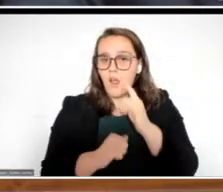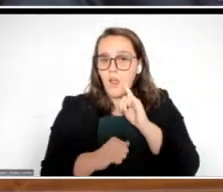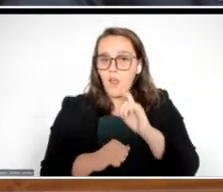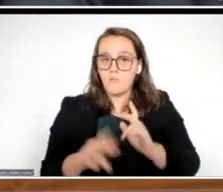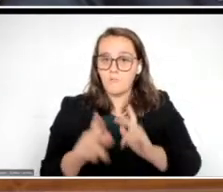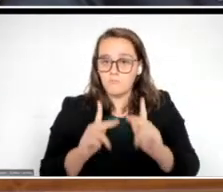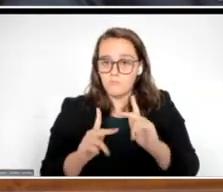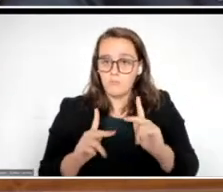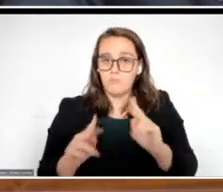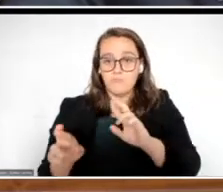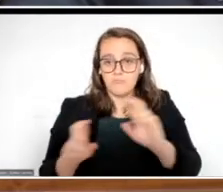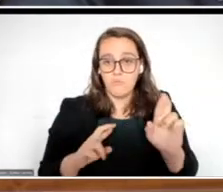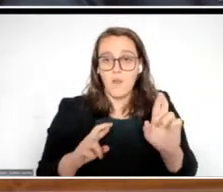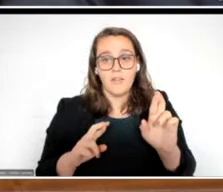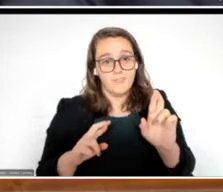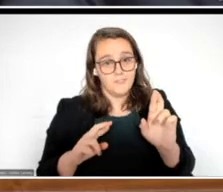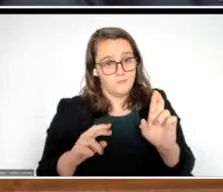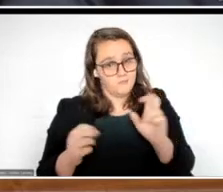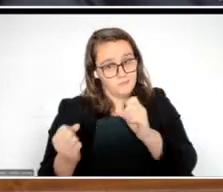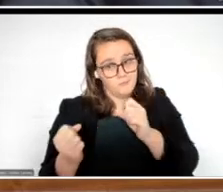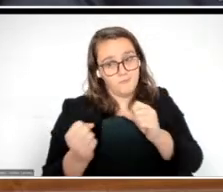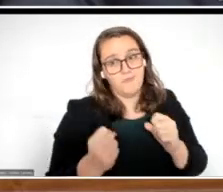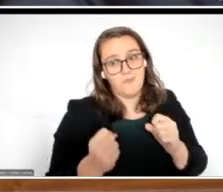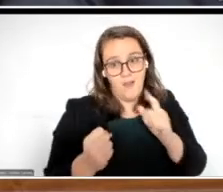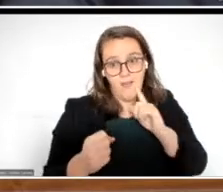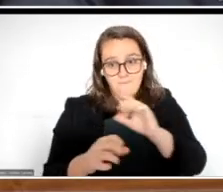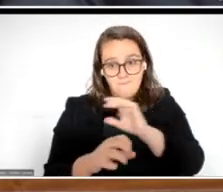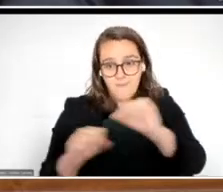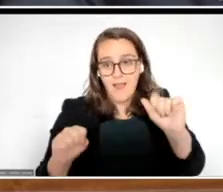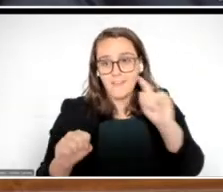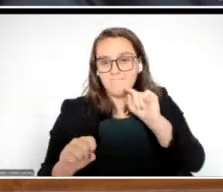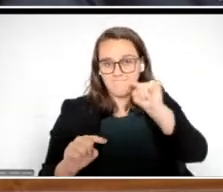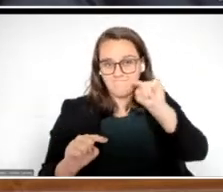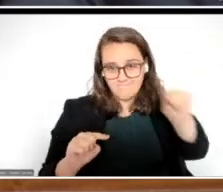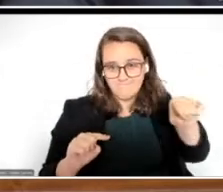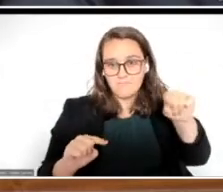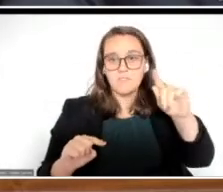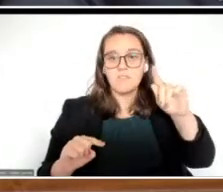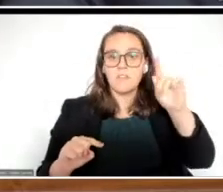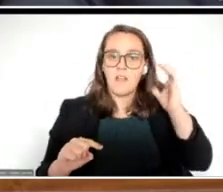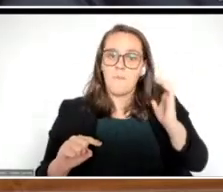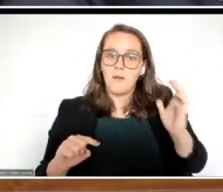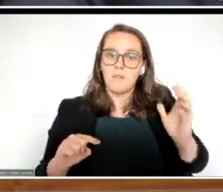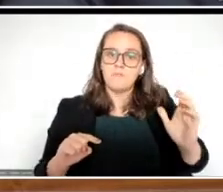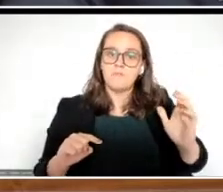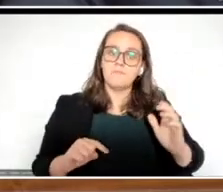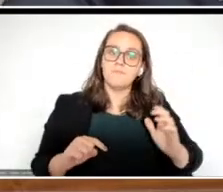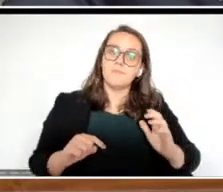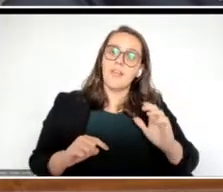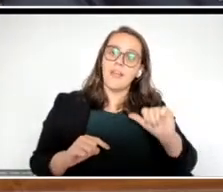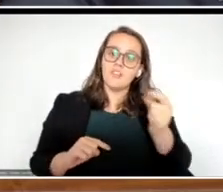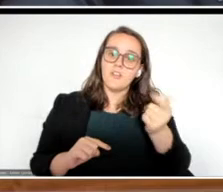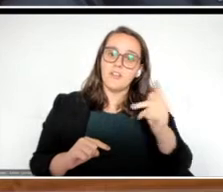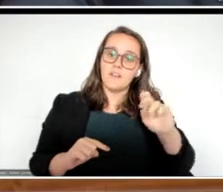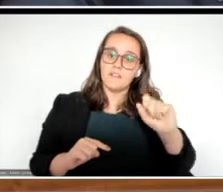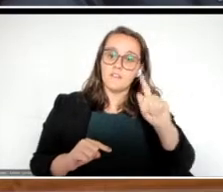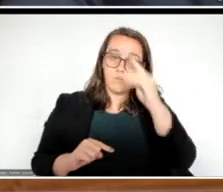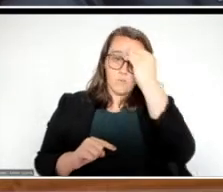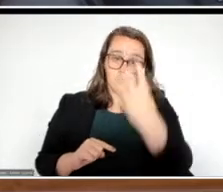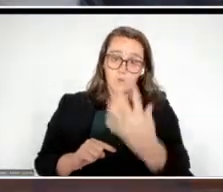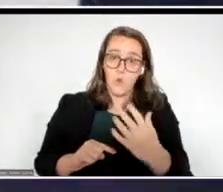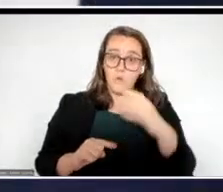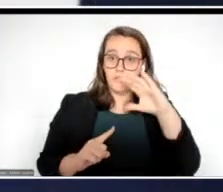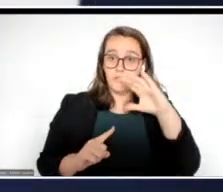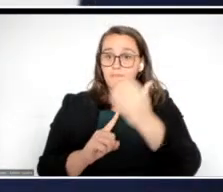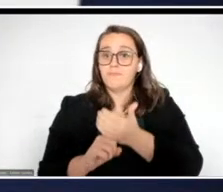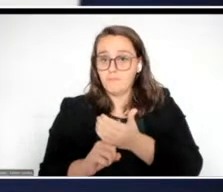to the Capitol later that afternoon. Agents were instructed to don their protective gear and prepare for a movement.